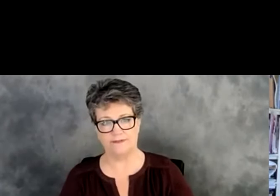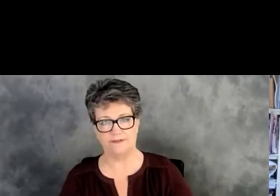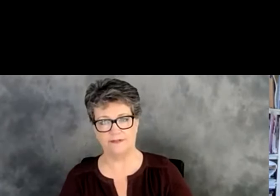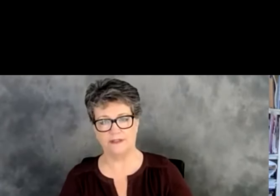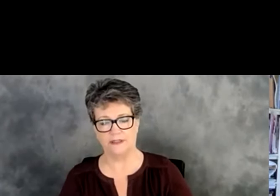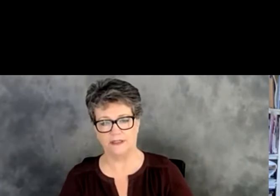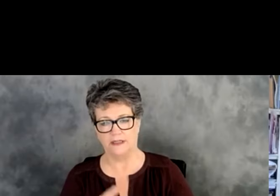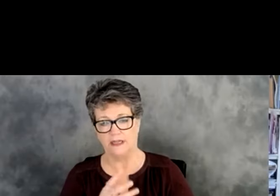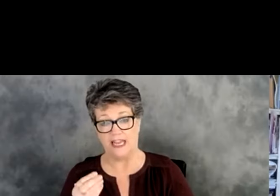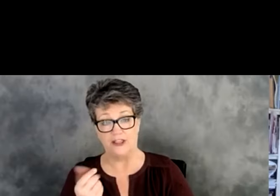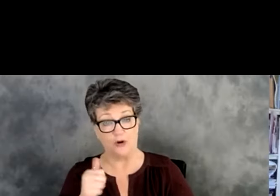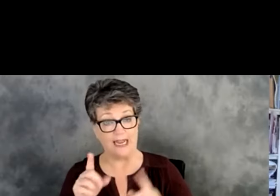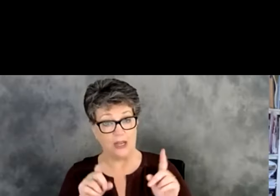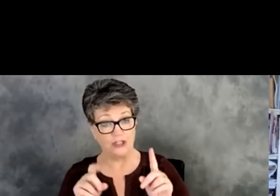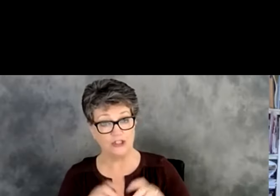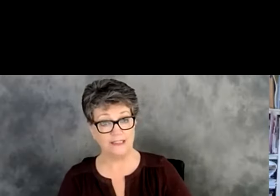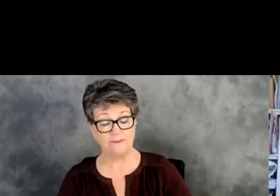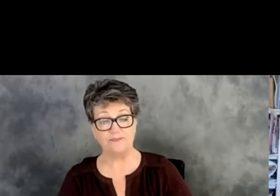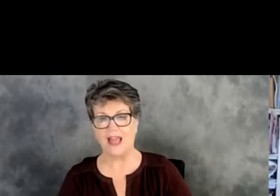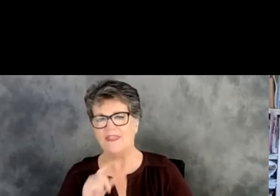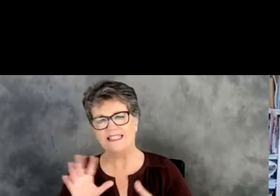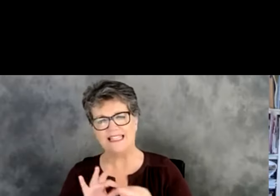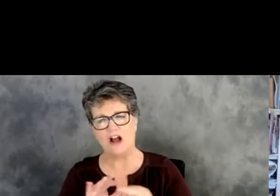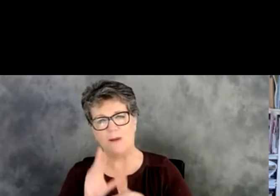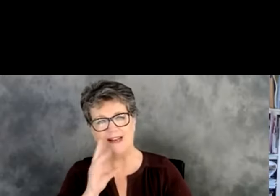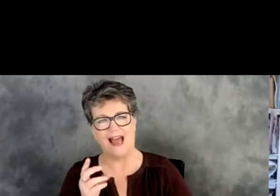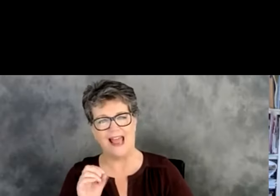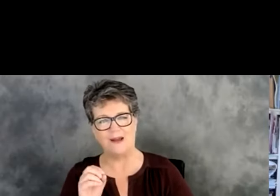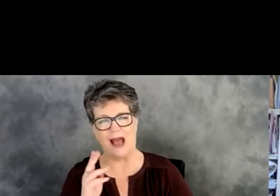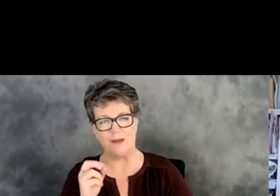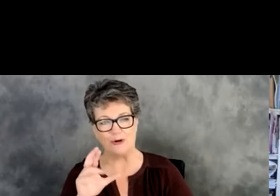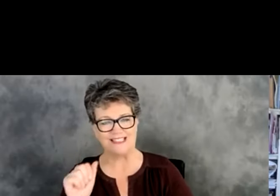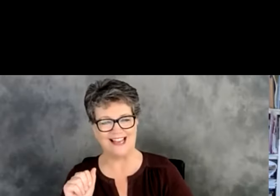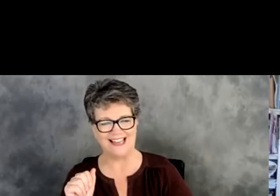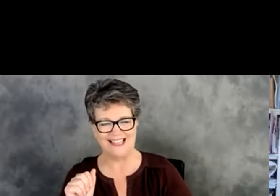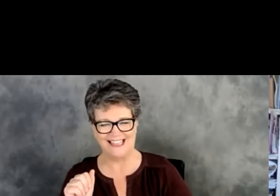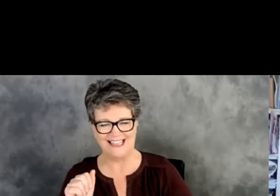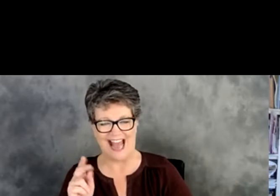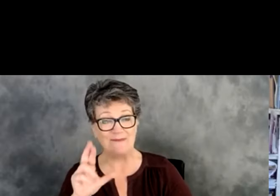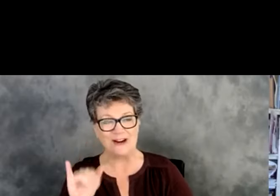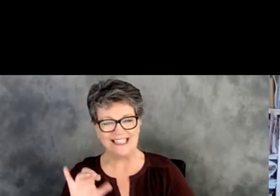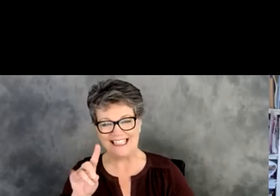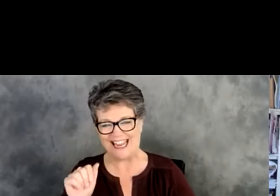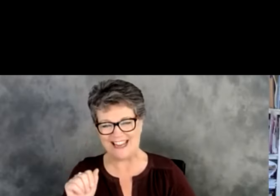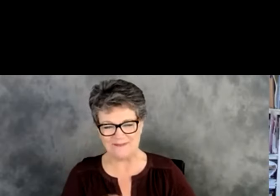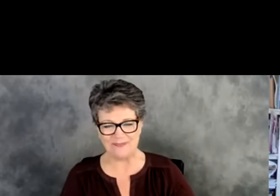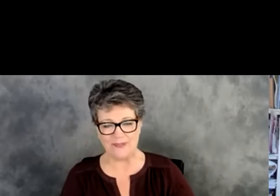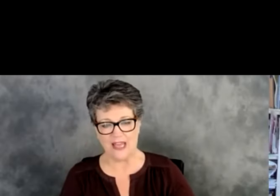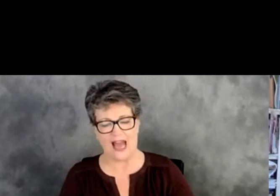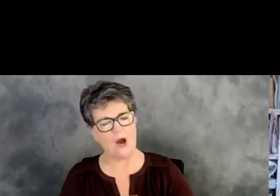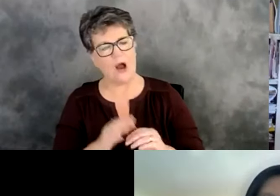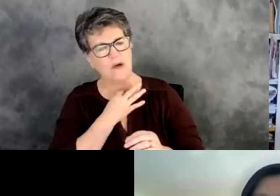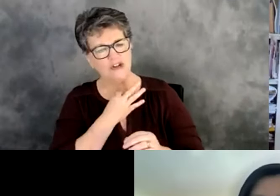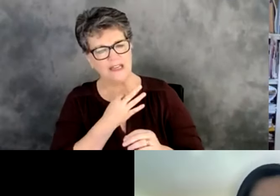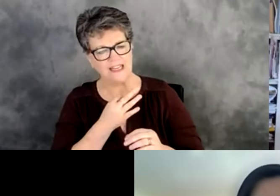Well, any other questions? Well, this is a comment. Hi, Marcy, it's Edie. Hi, Edie. I wonder, in addition